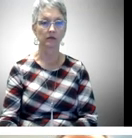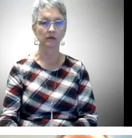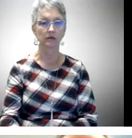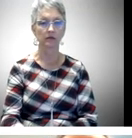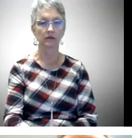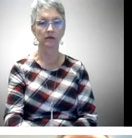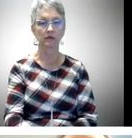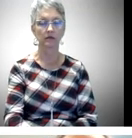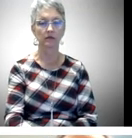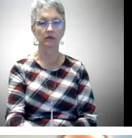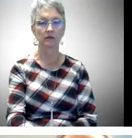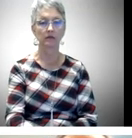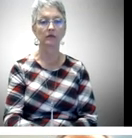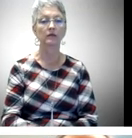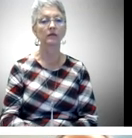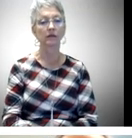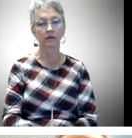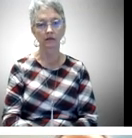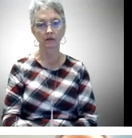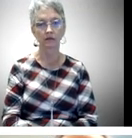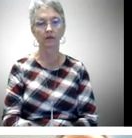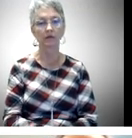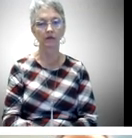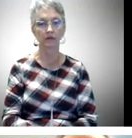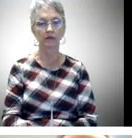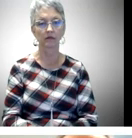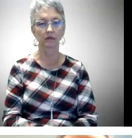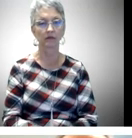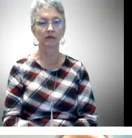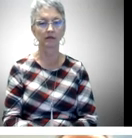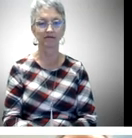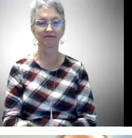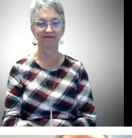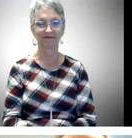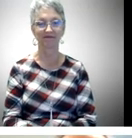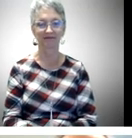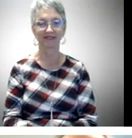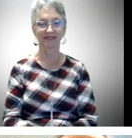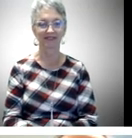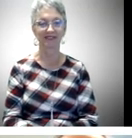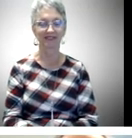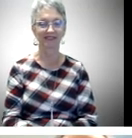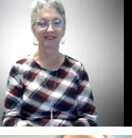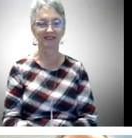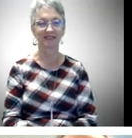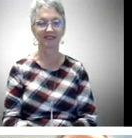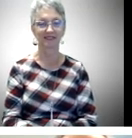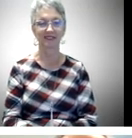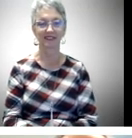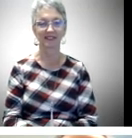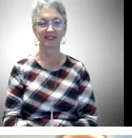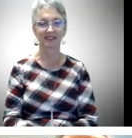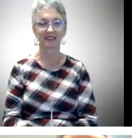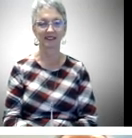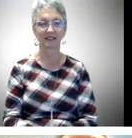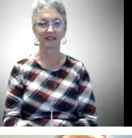to get rid of the word ward. Because, the ward is a 19th century term. It's a term where you consider someone